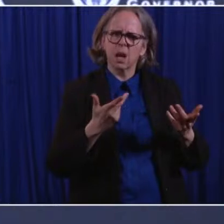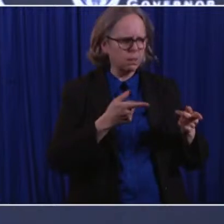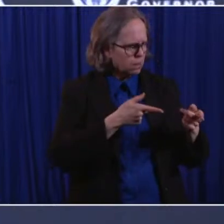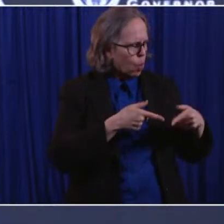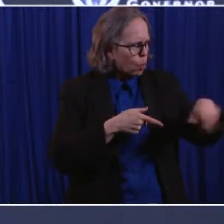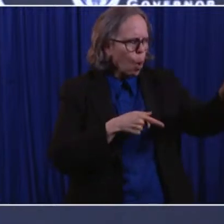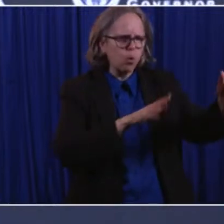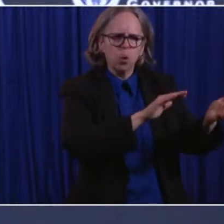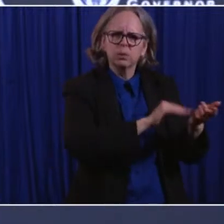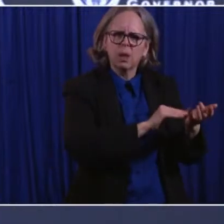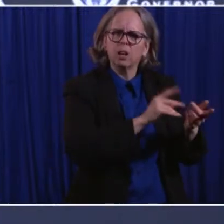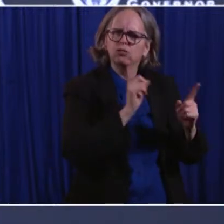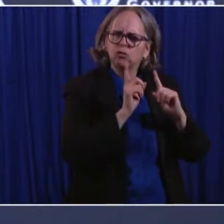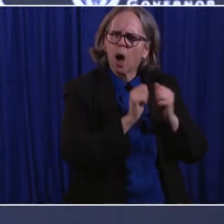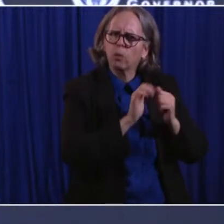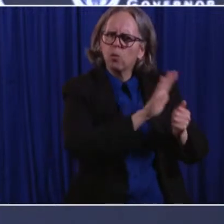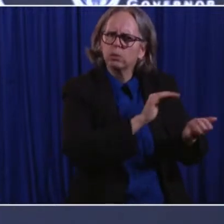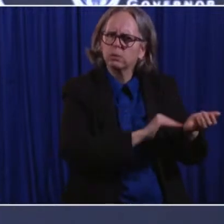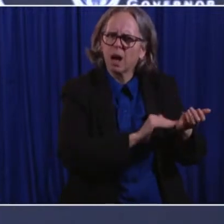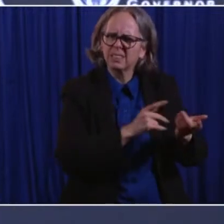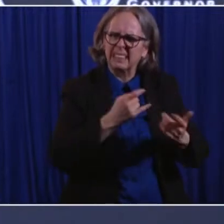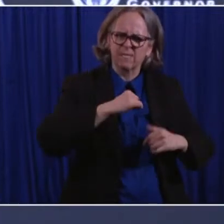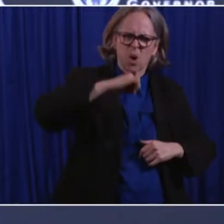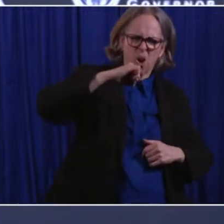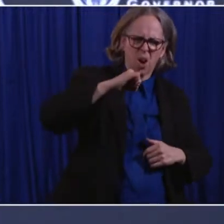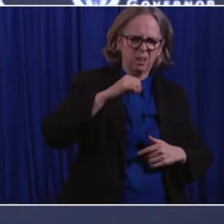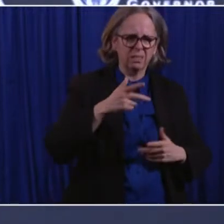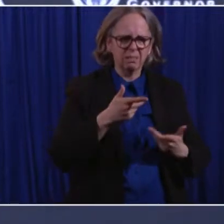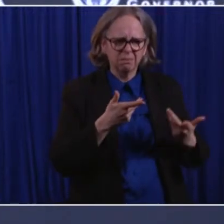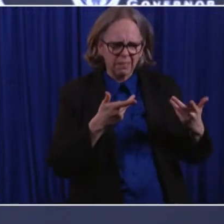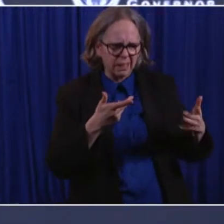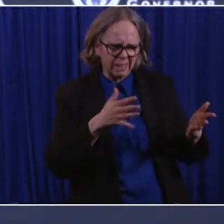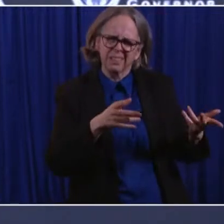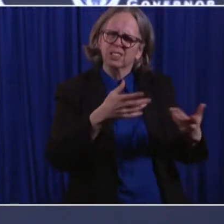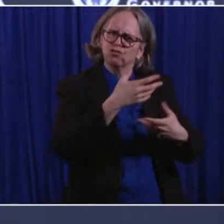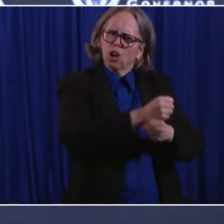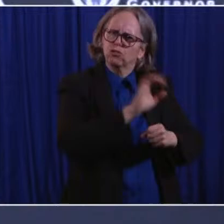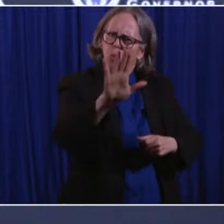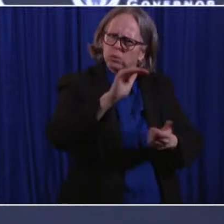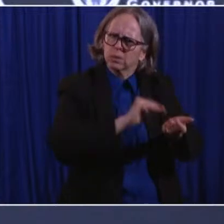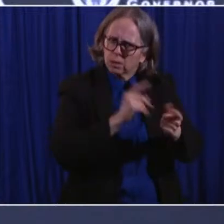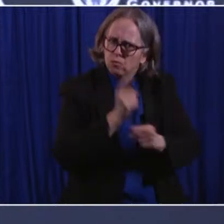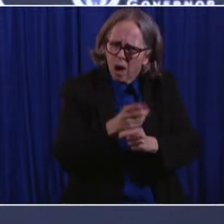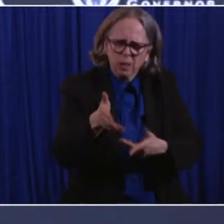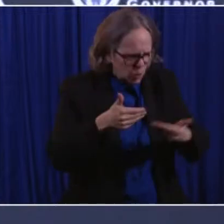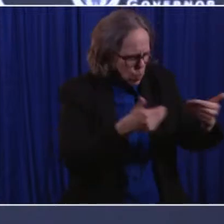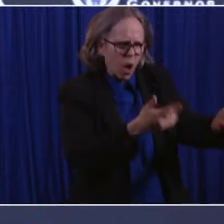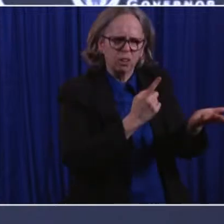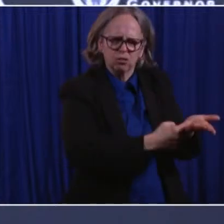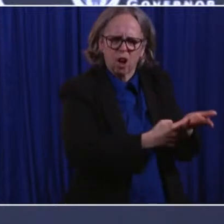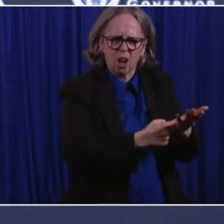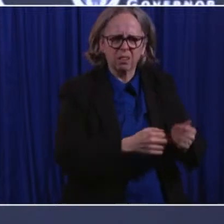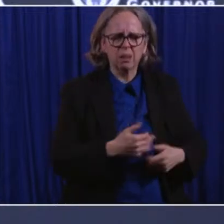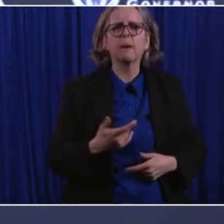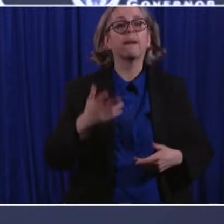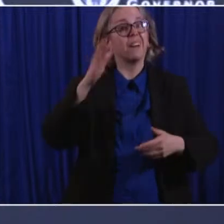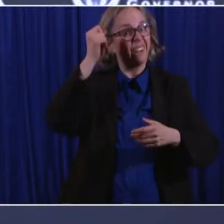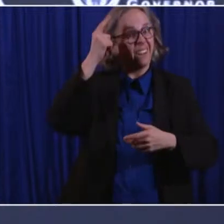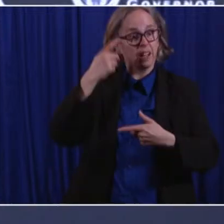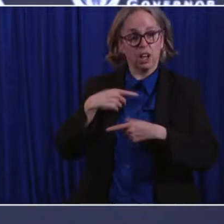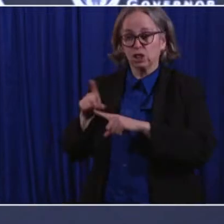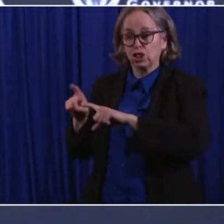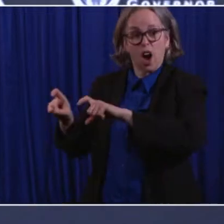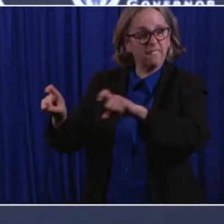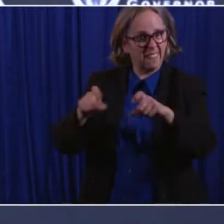person to get that information from. And we've also found from surveys that those are the most believable to an individual. We also